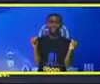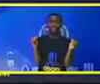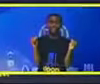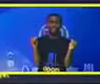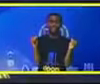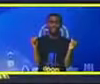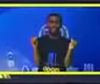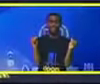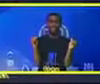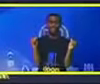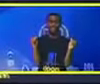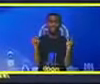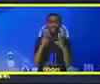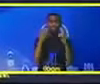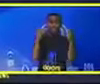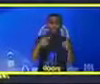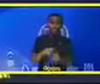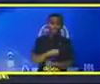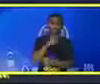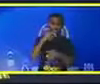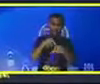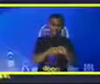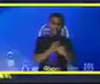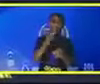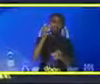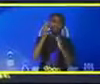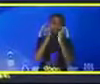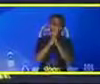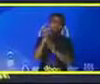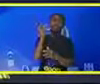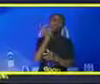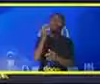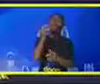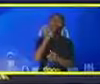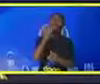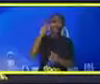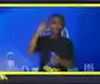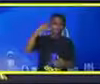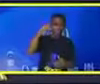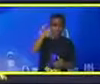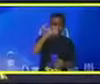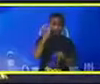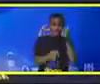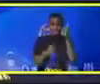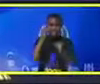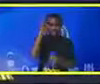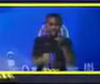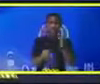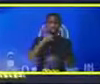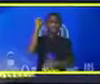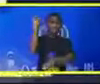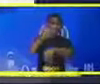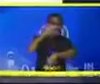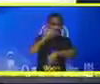So when I begin to pray favor for you, if it is not working in your life, don't stand in pride. Humble yourself and open up your